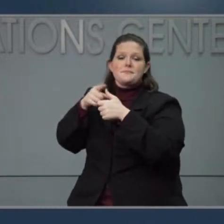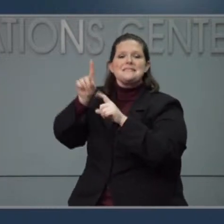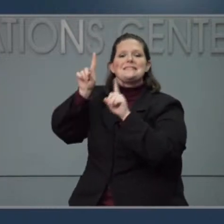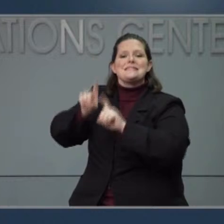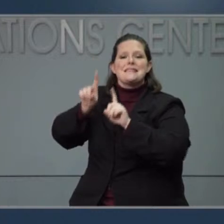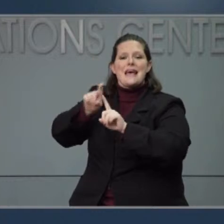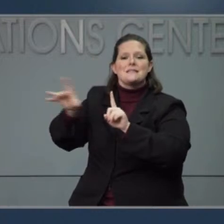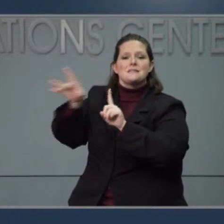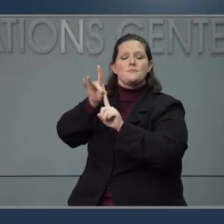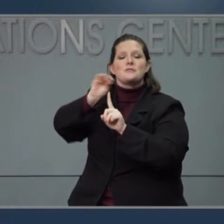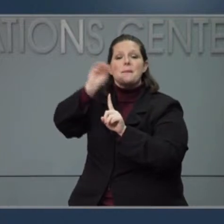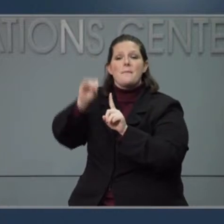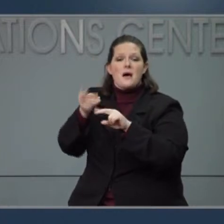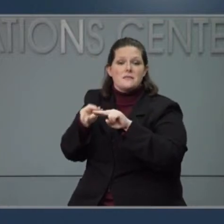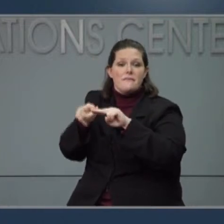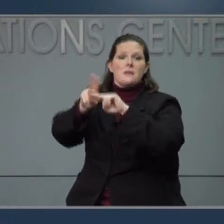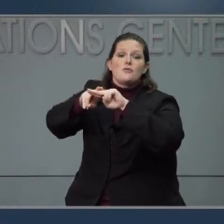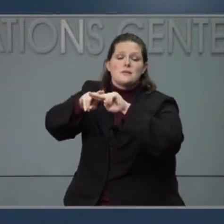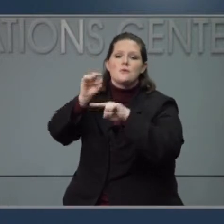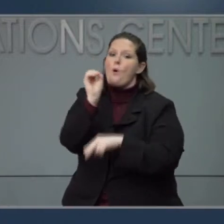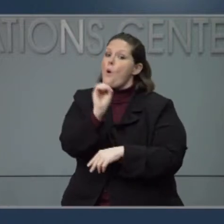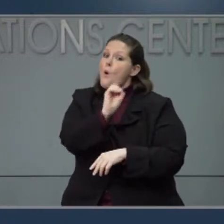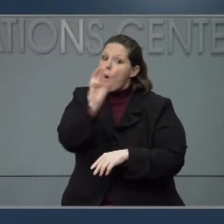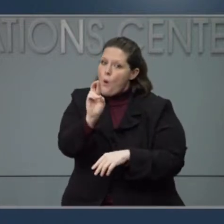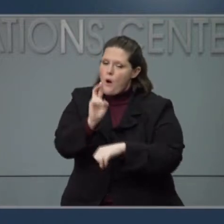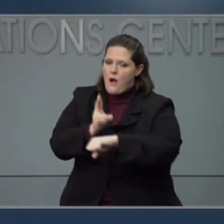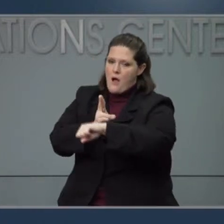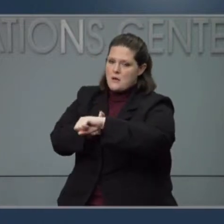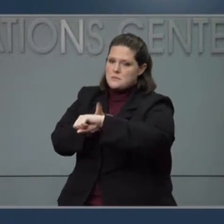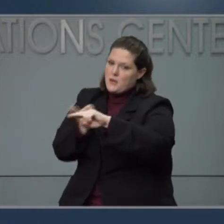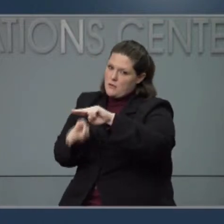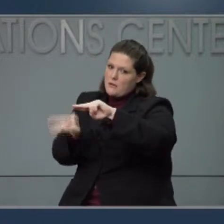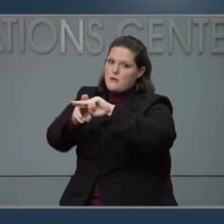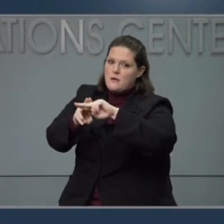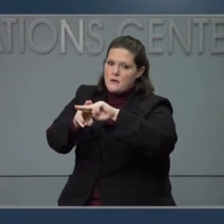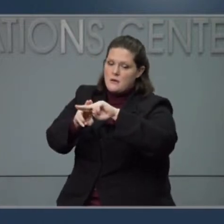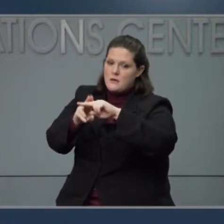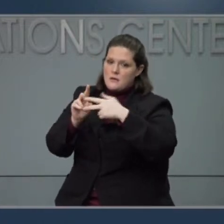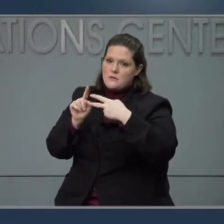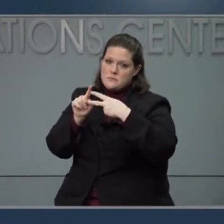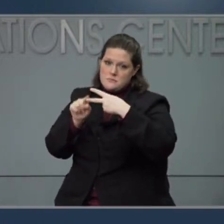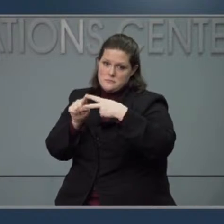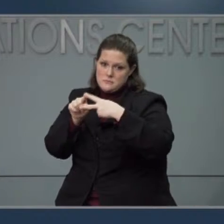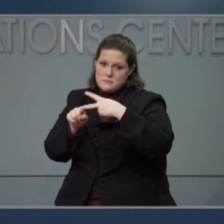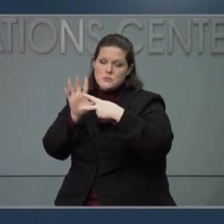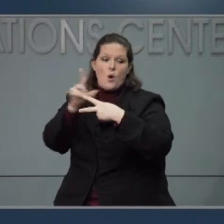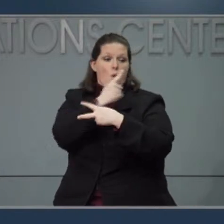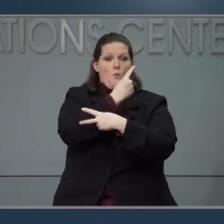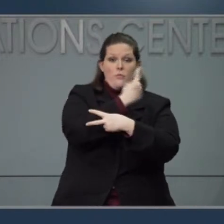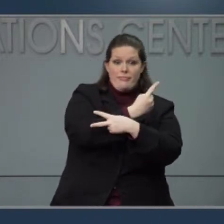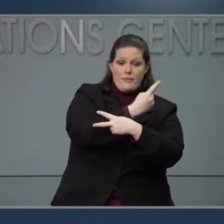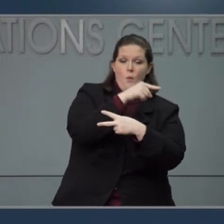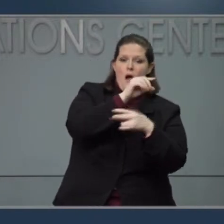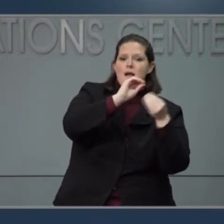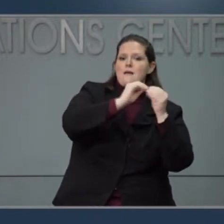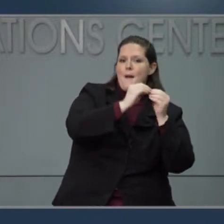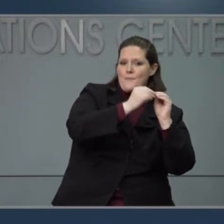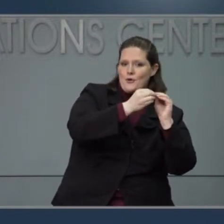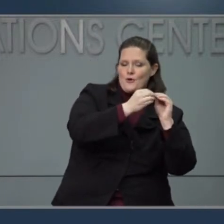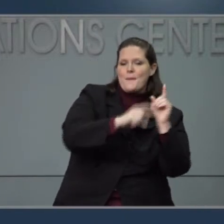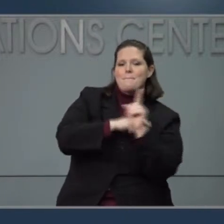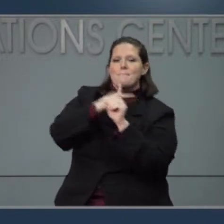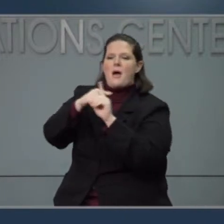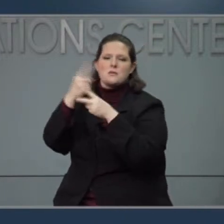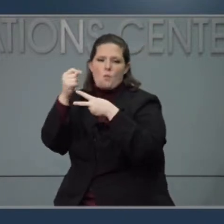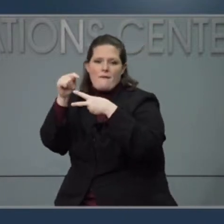positive or an elevated hospital impact. For example, if your county crosses the case